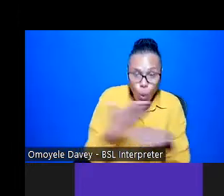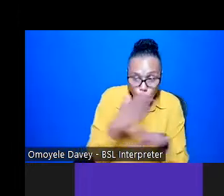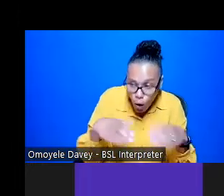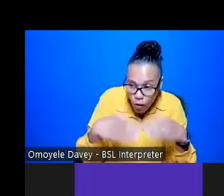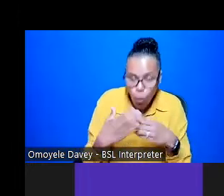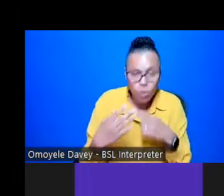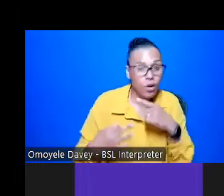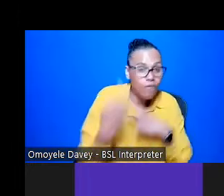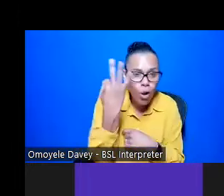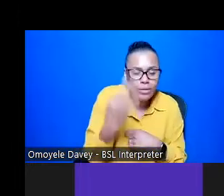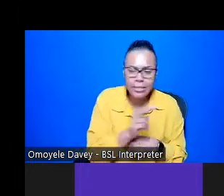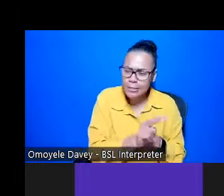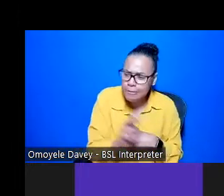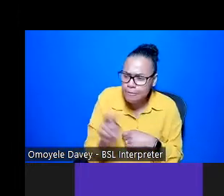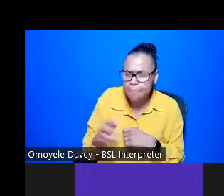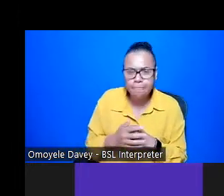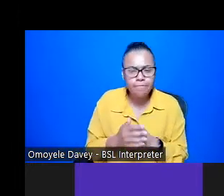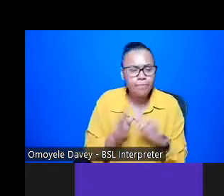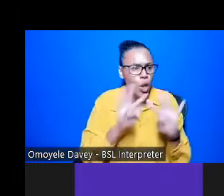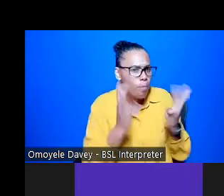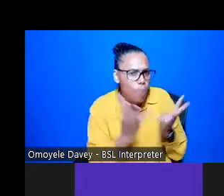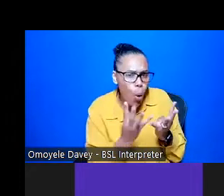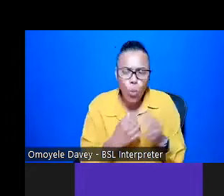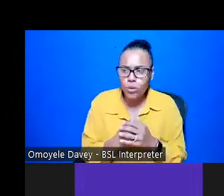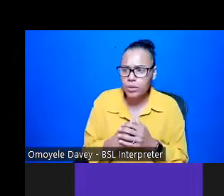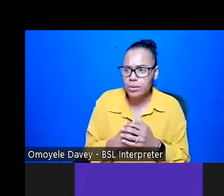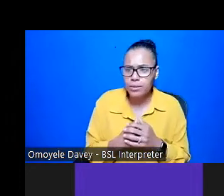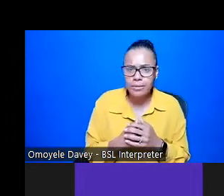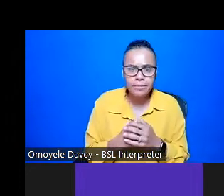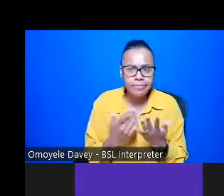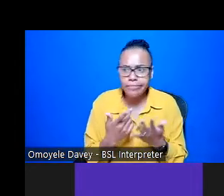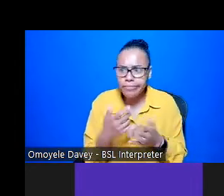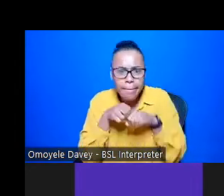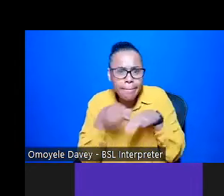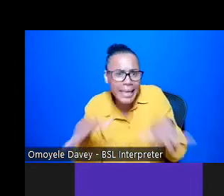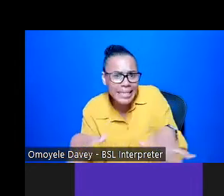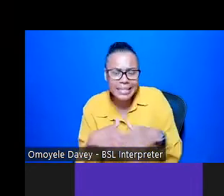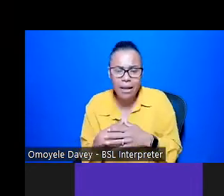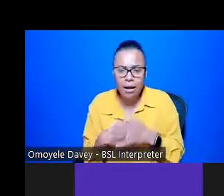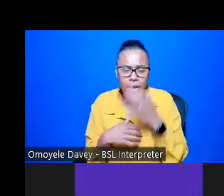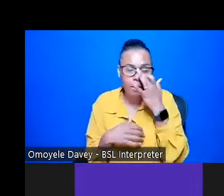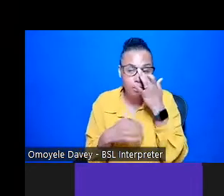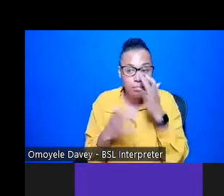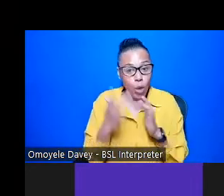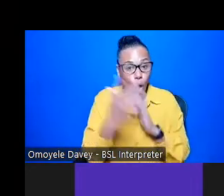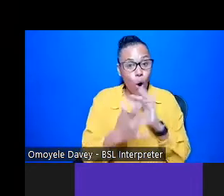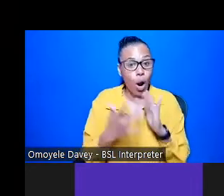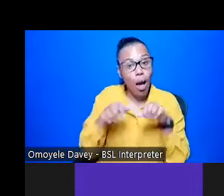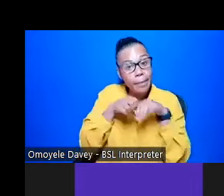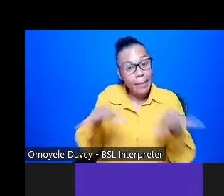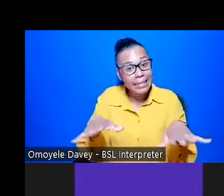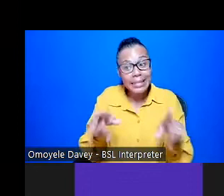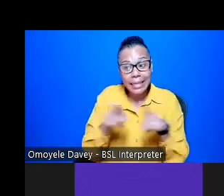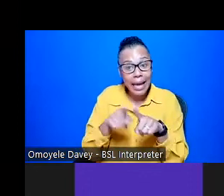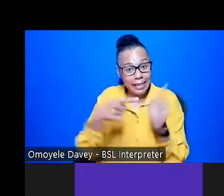volunteers, from boards to the media, including online and